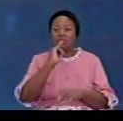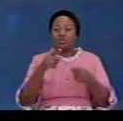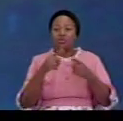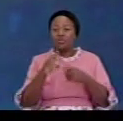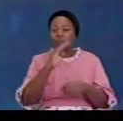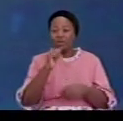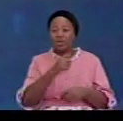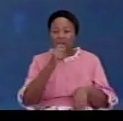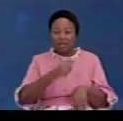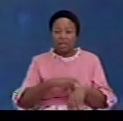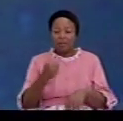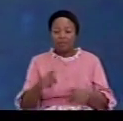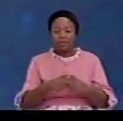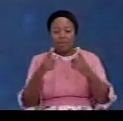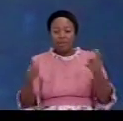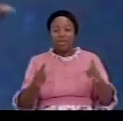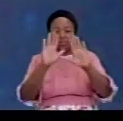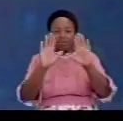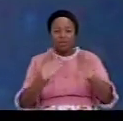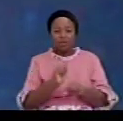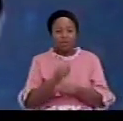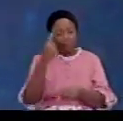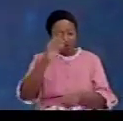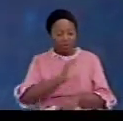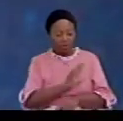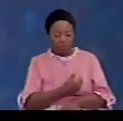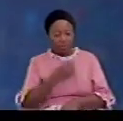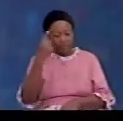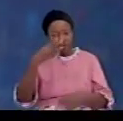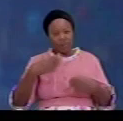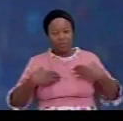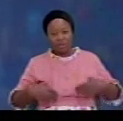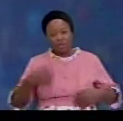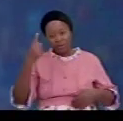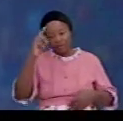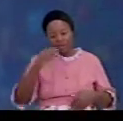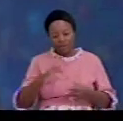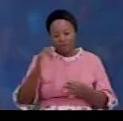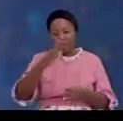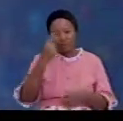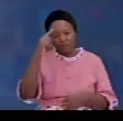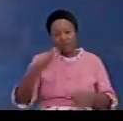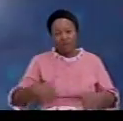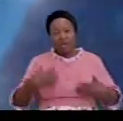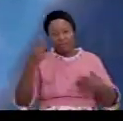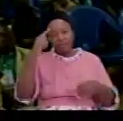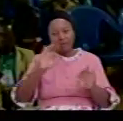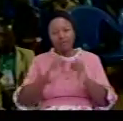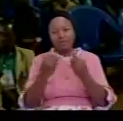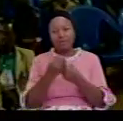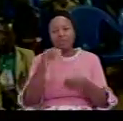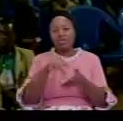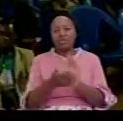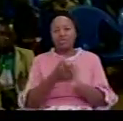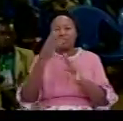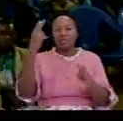of great miracle for your soul, for your body, for your spirit, for your life, for your family.